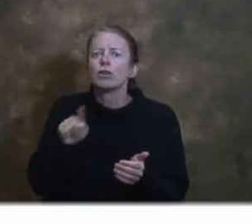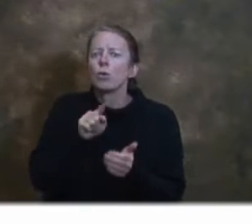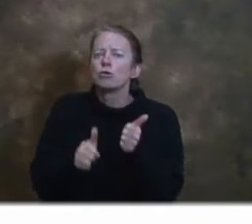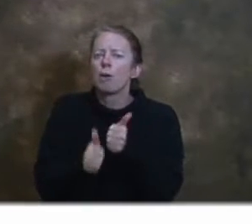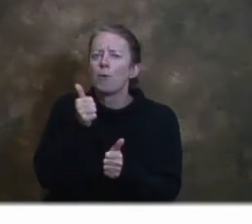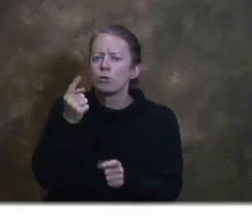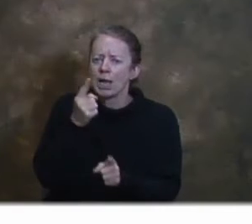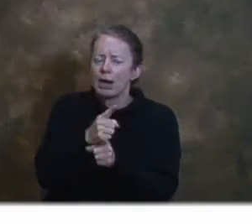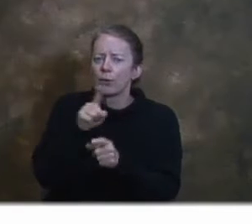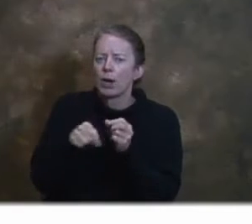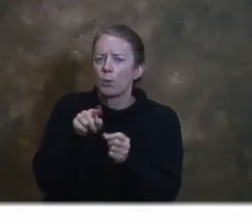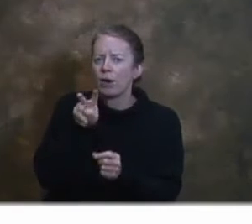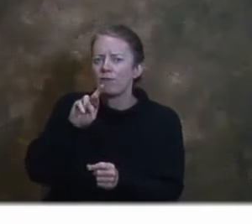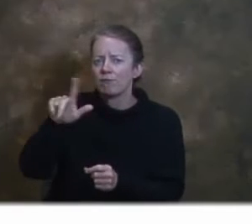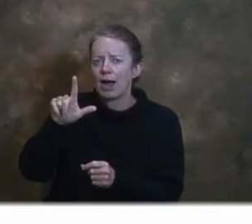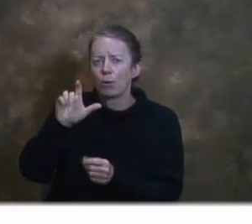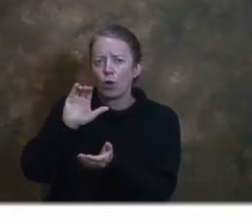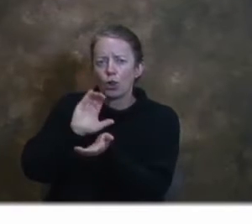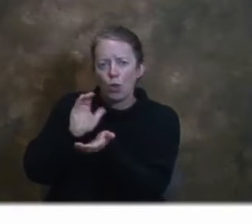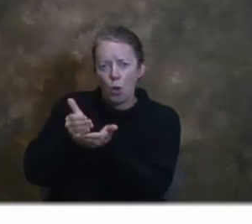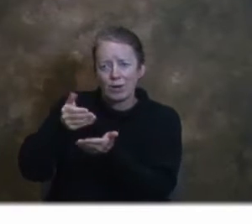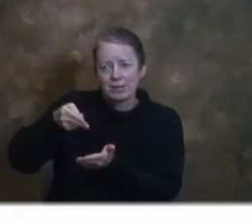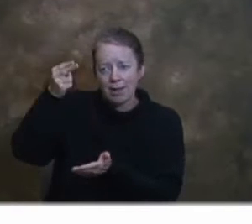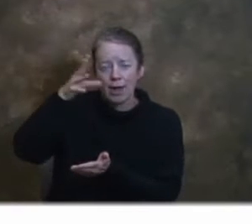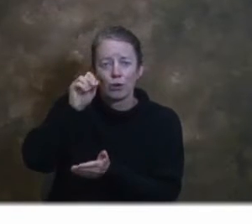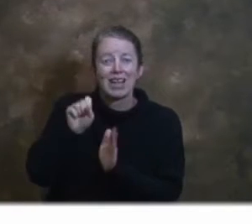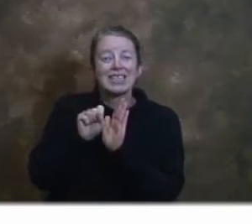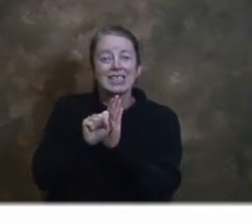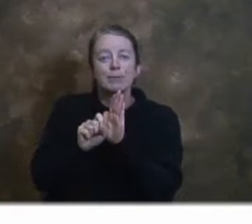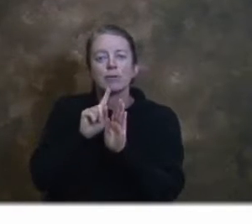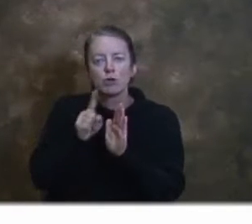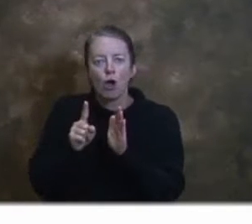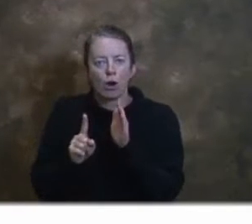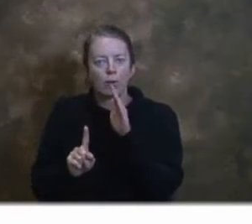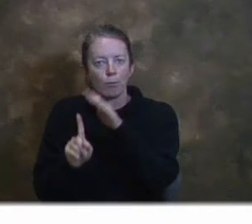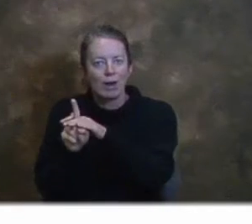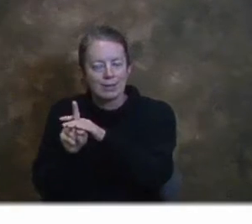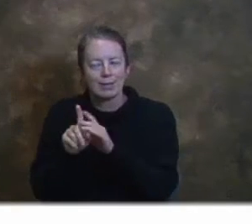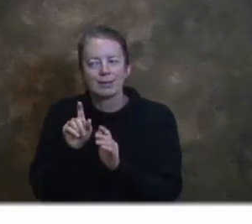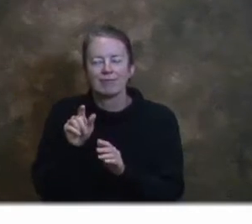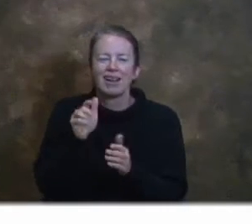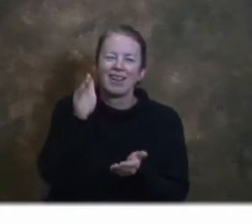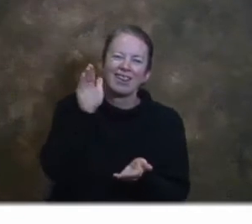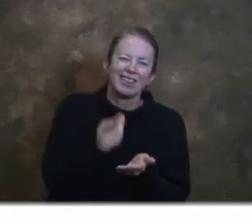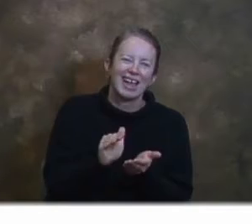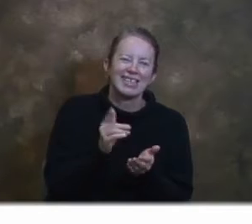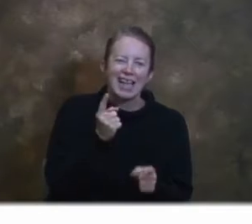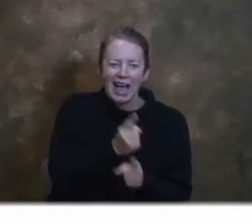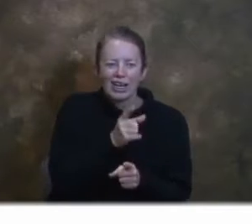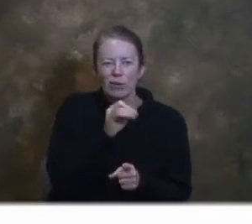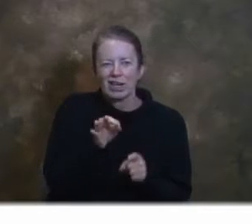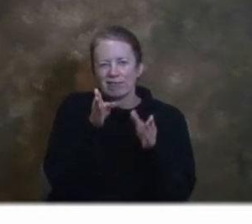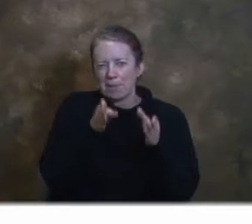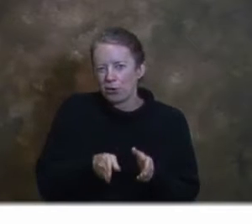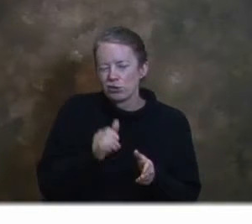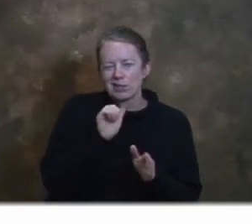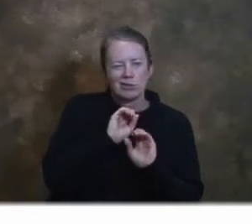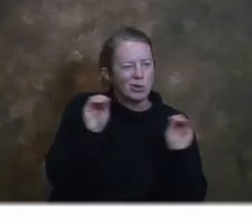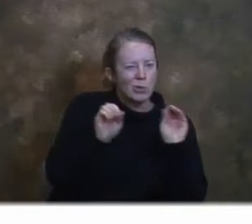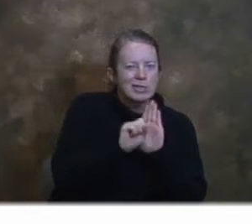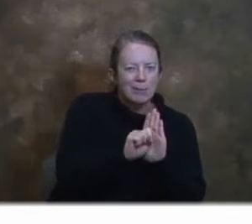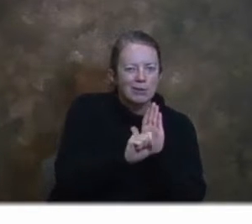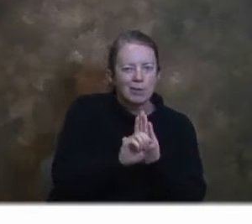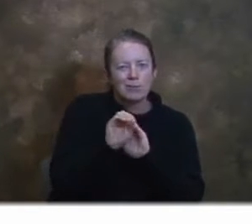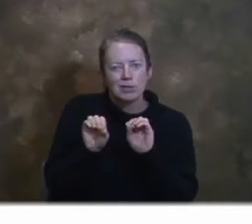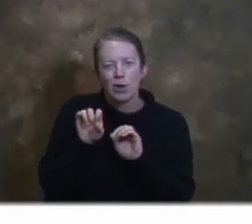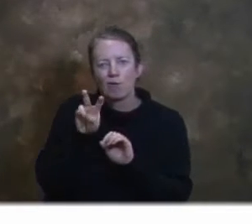symptoms are present. They can be less accurate for those who do not have any symptoms or have lower viral loads. So this is